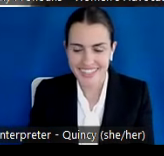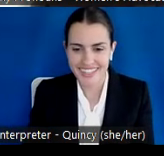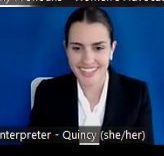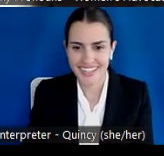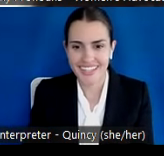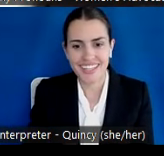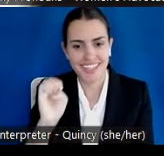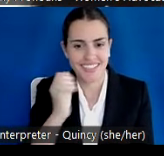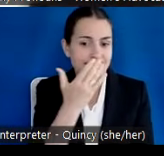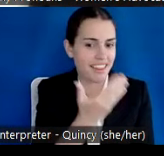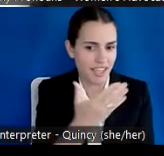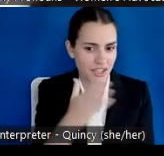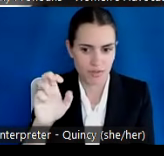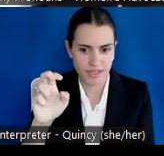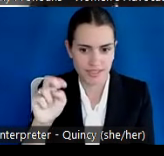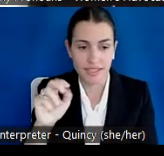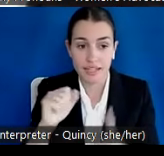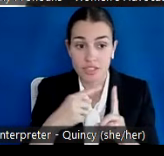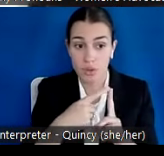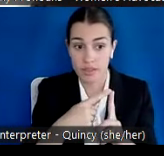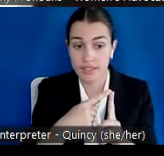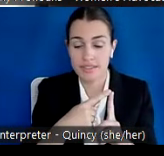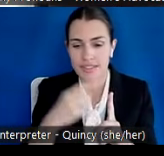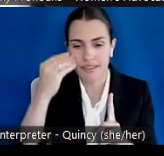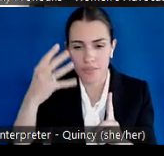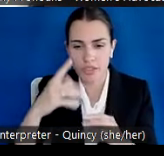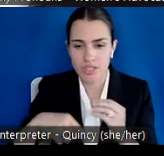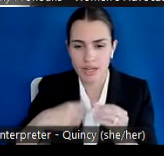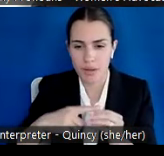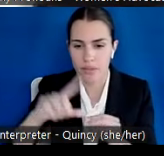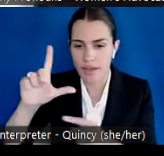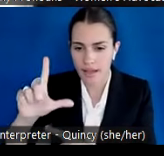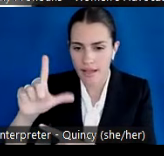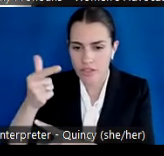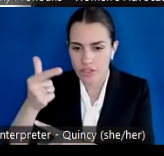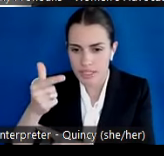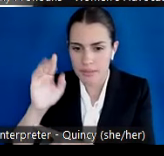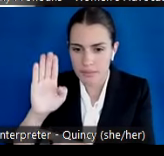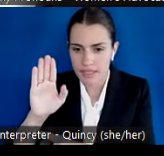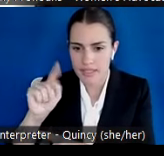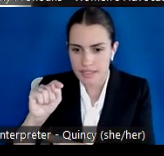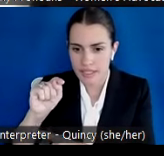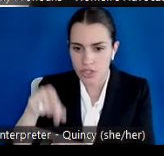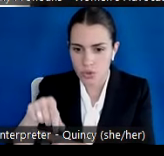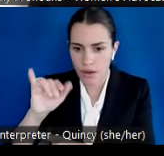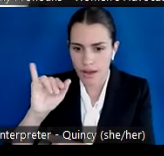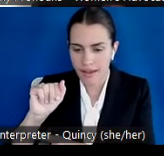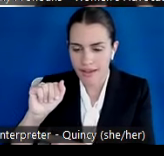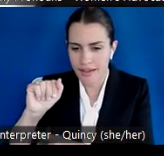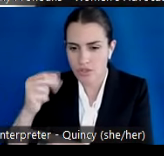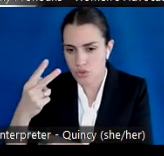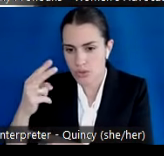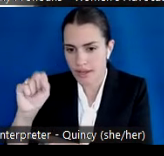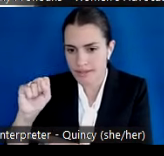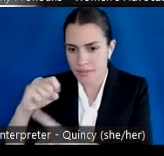you, Brennison. So this slide has some information about some of the terms that make up the LGBTQIA2S+ acronym and may be